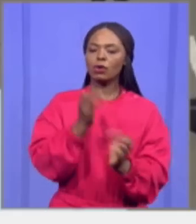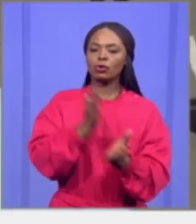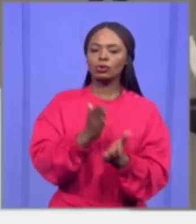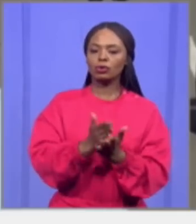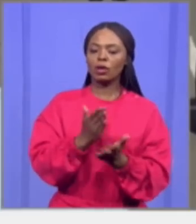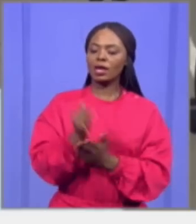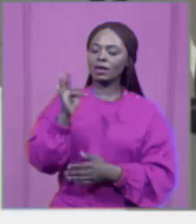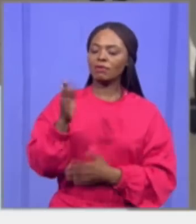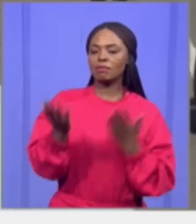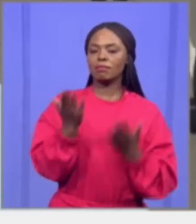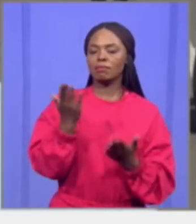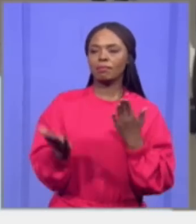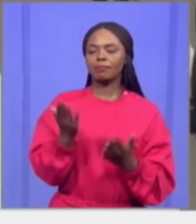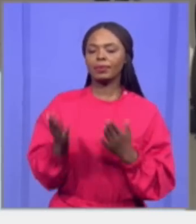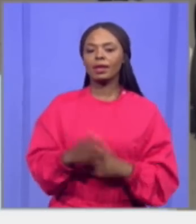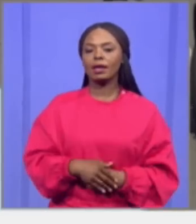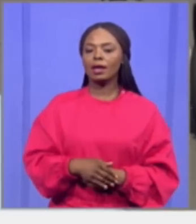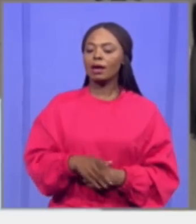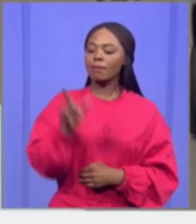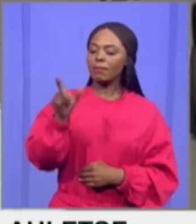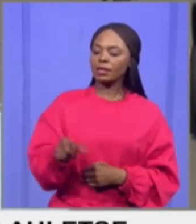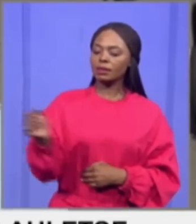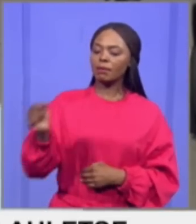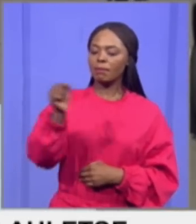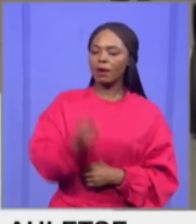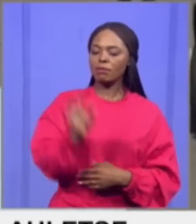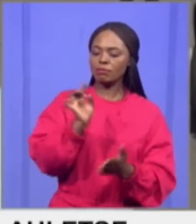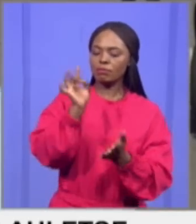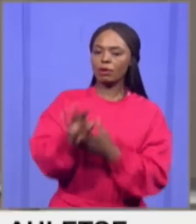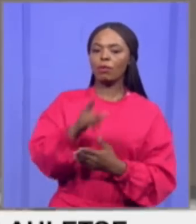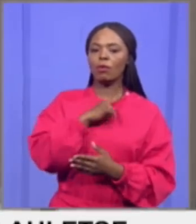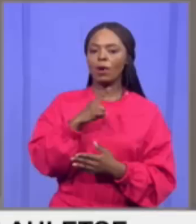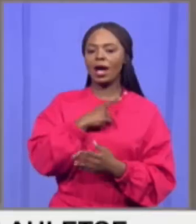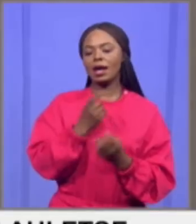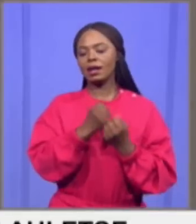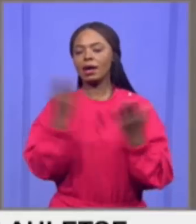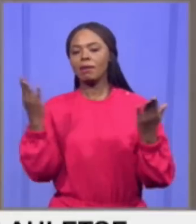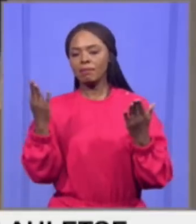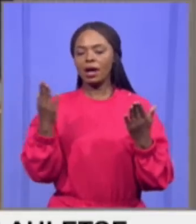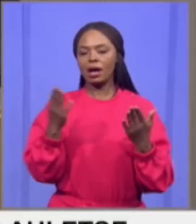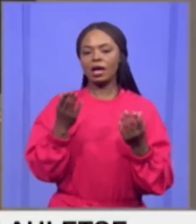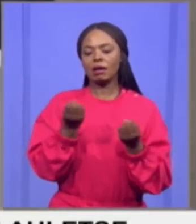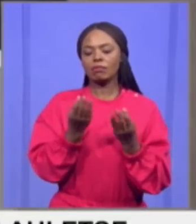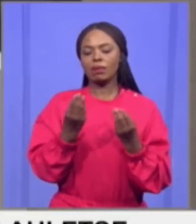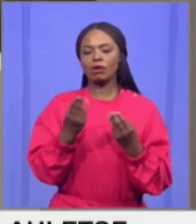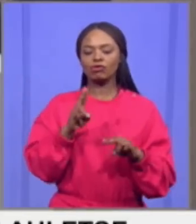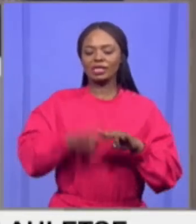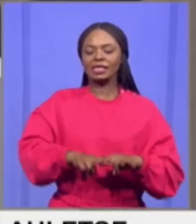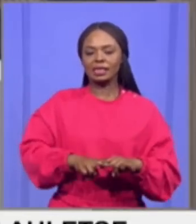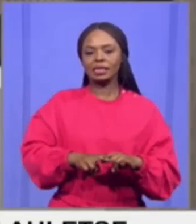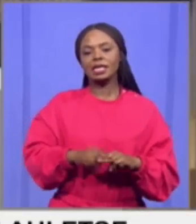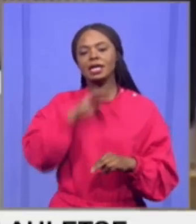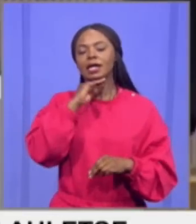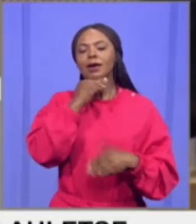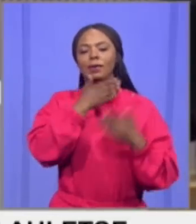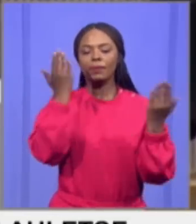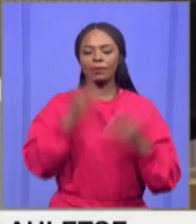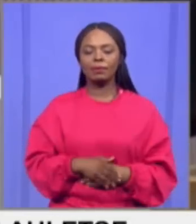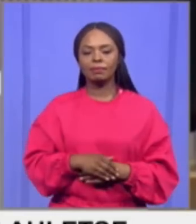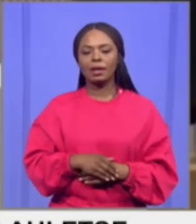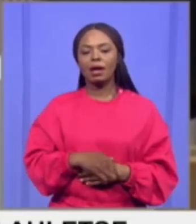hore re a ba folosa ho nna bana dinomoro tse di lekanang. Mokgatlo wa EFF wa re utlile go tshwaela ka lekwalo ka